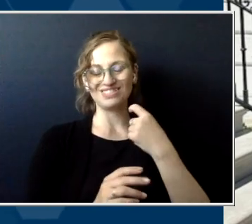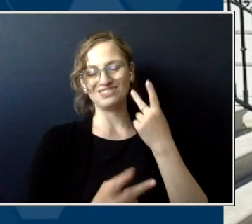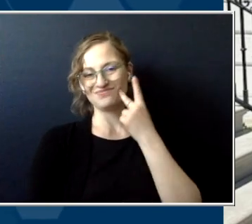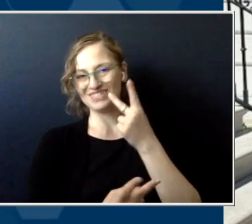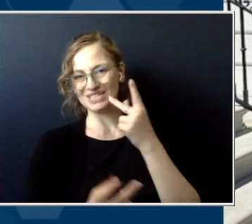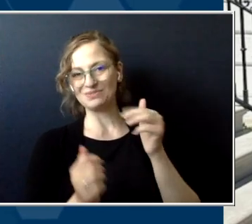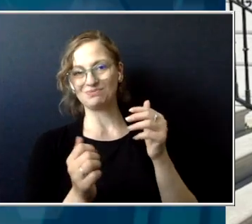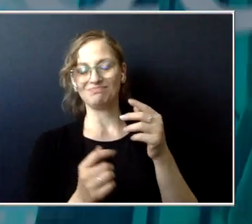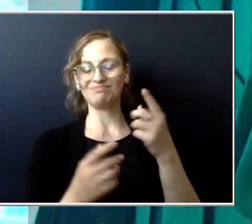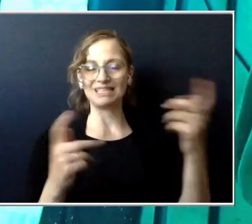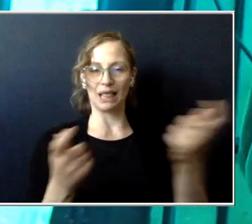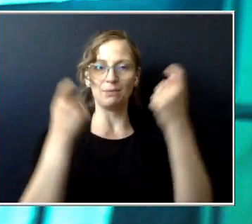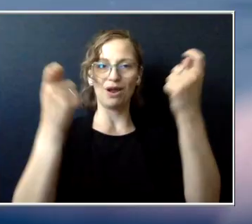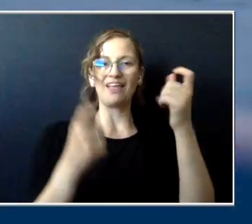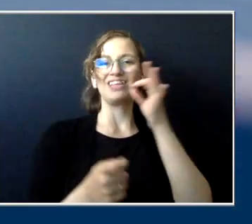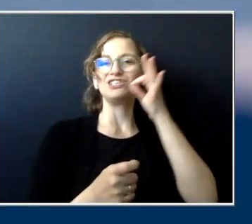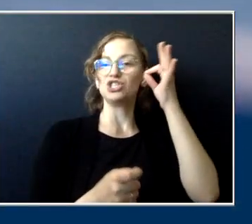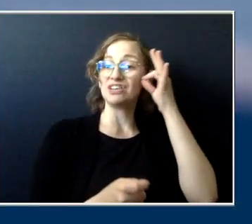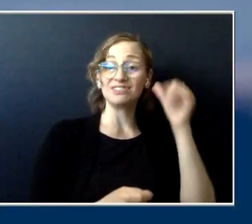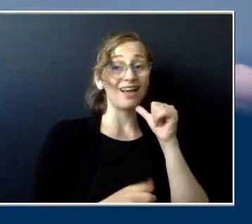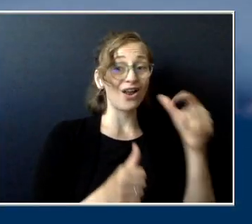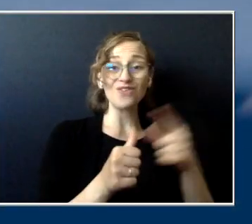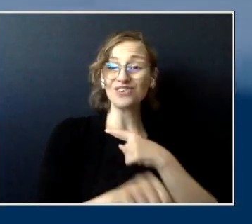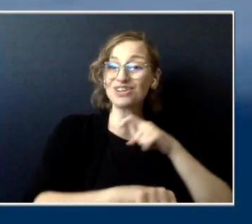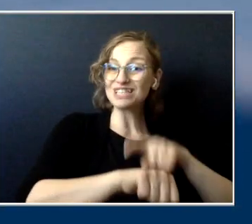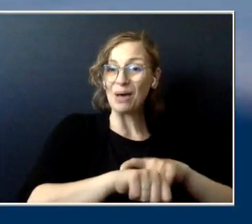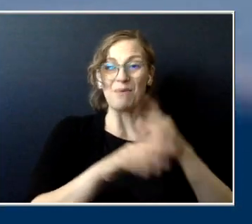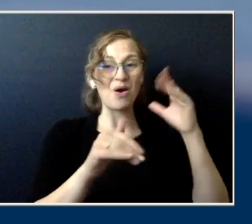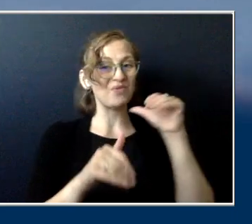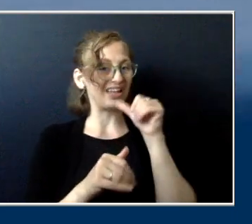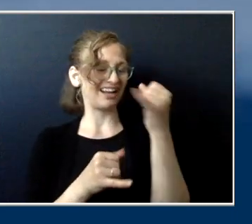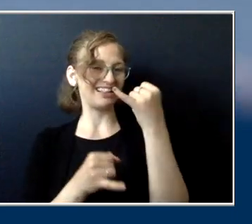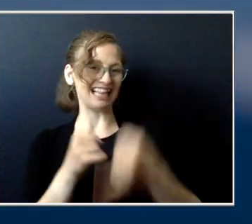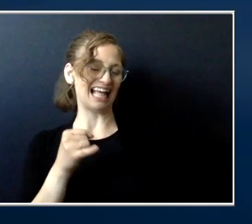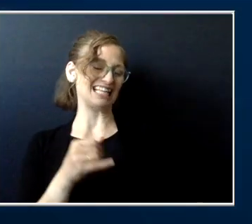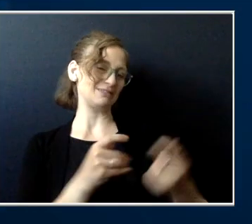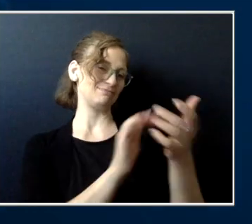Congratulations. Alexis Del Cid